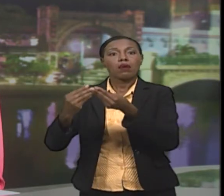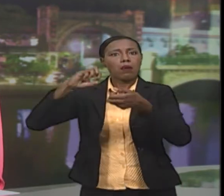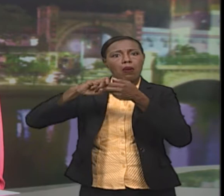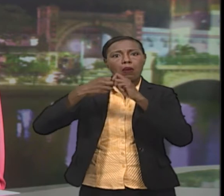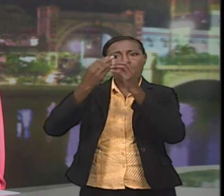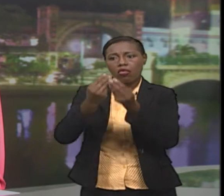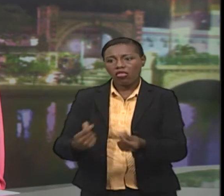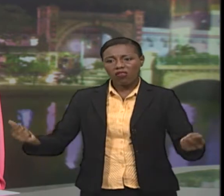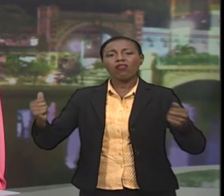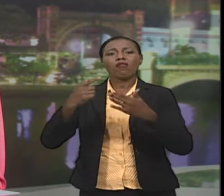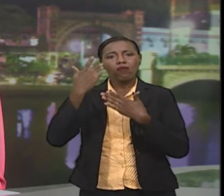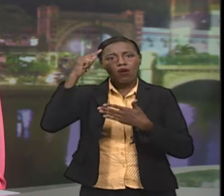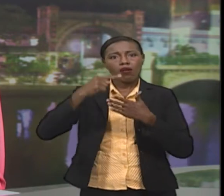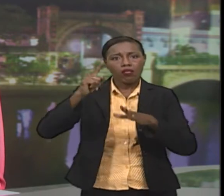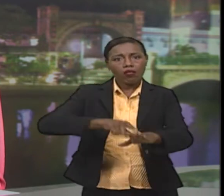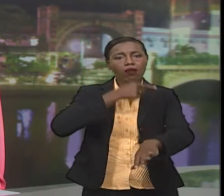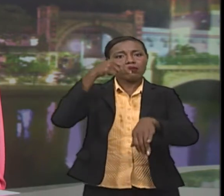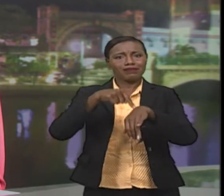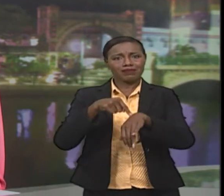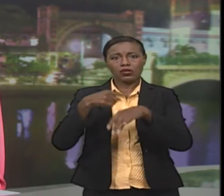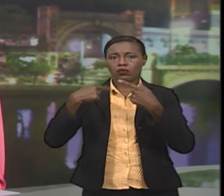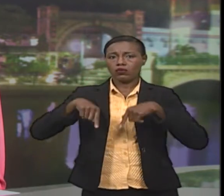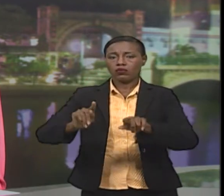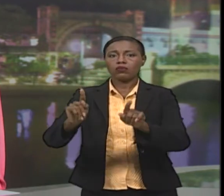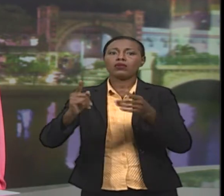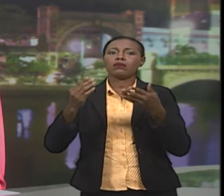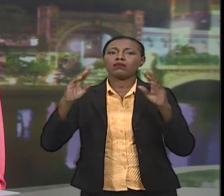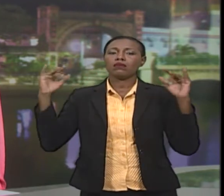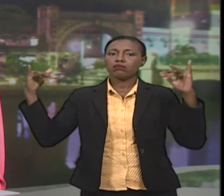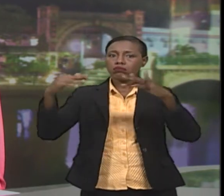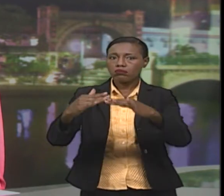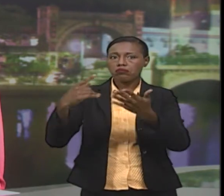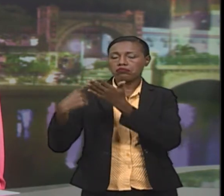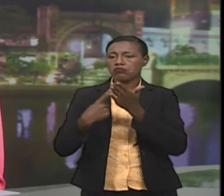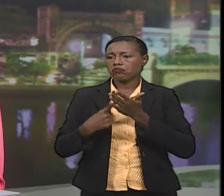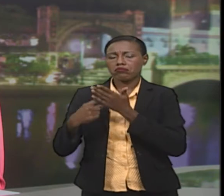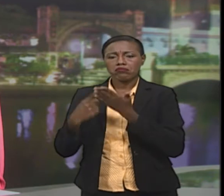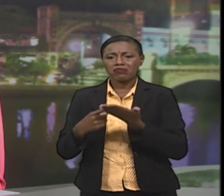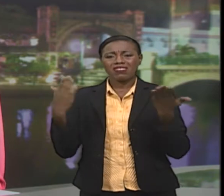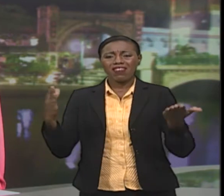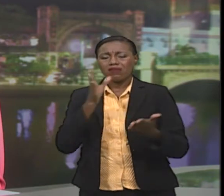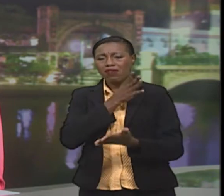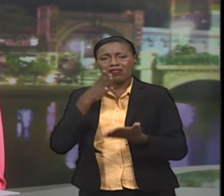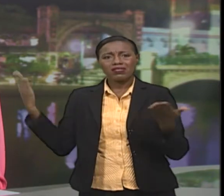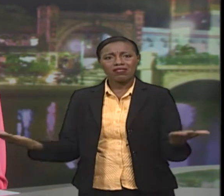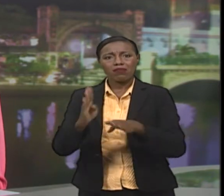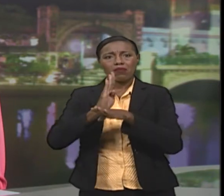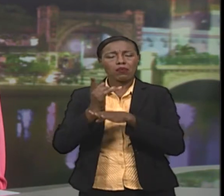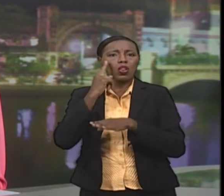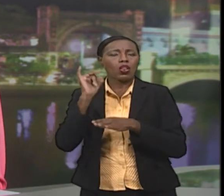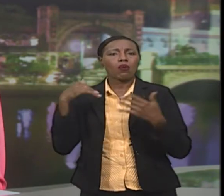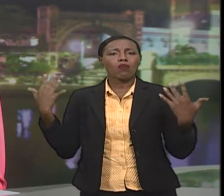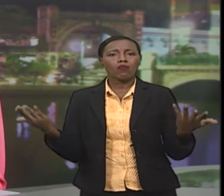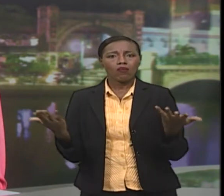on a long-term basis. He shared the view during a press conference to discuss the state of agriculture in Barbados. Mr.